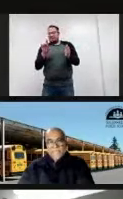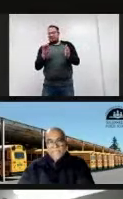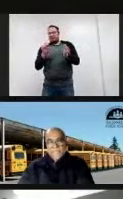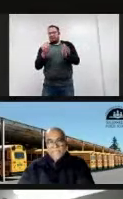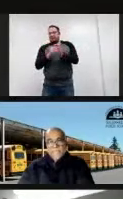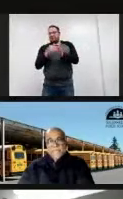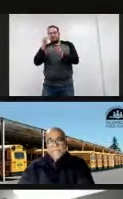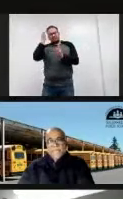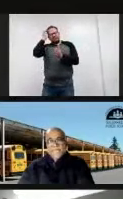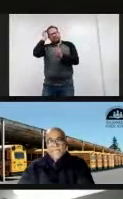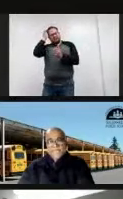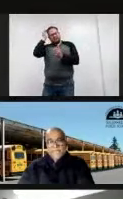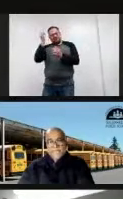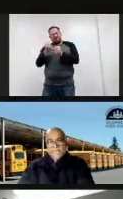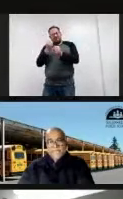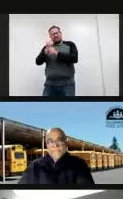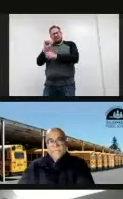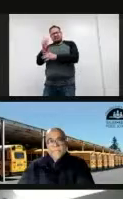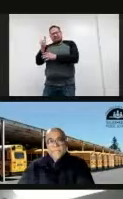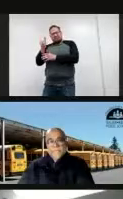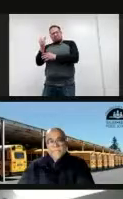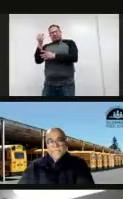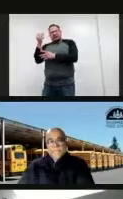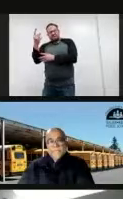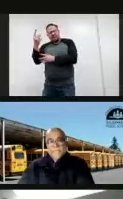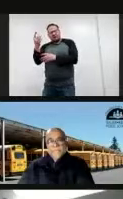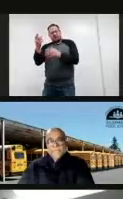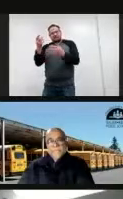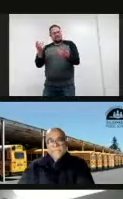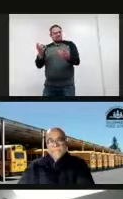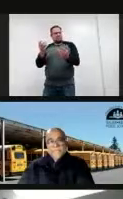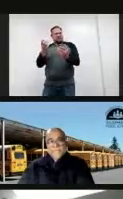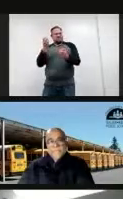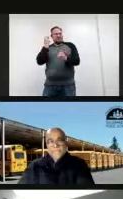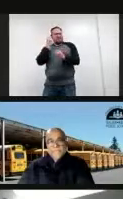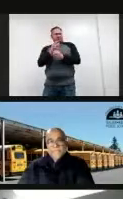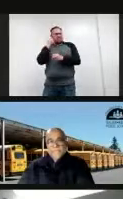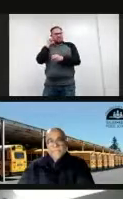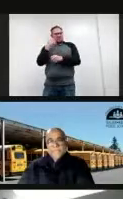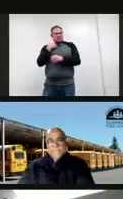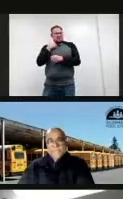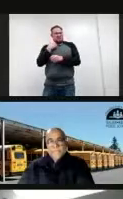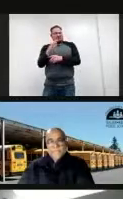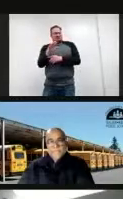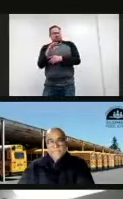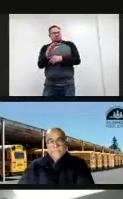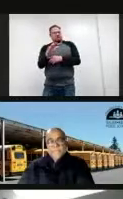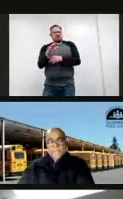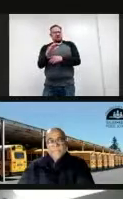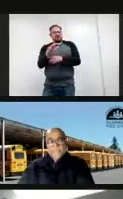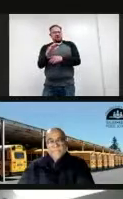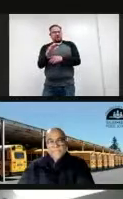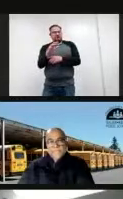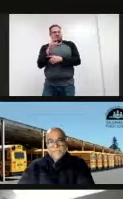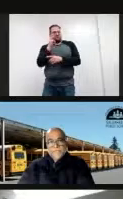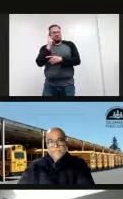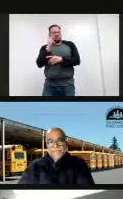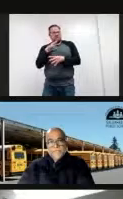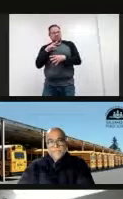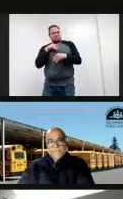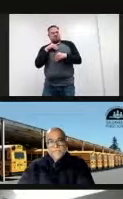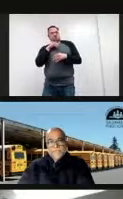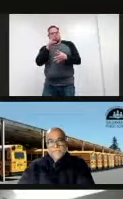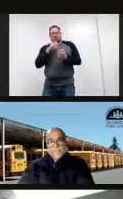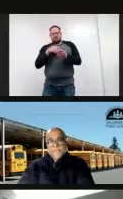10 or 11. And so it is hard for me a little bit to digest, not because I don't want to pay